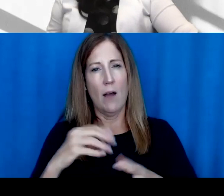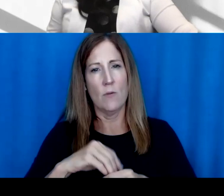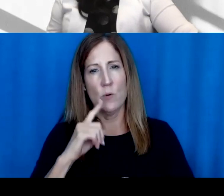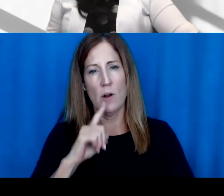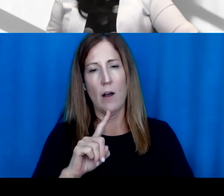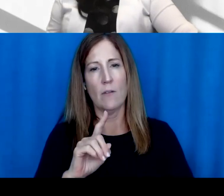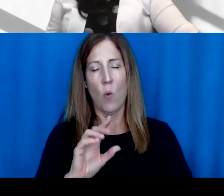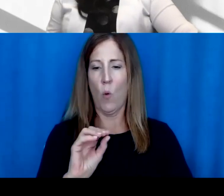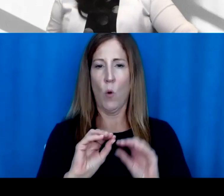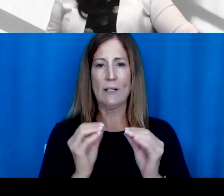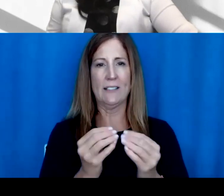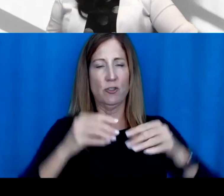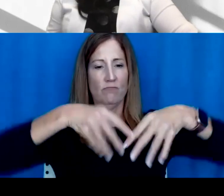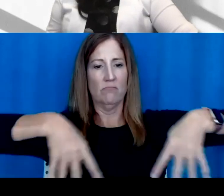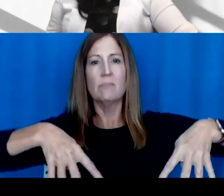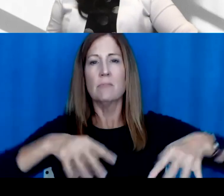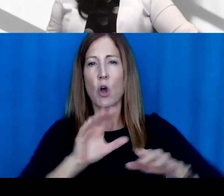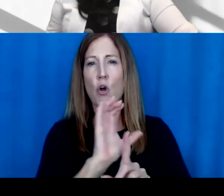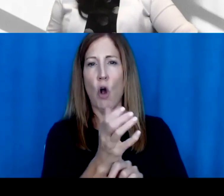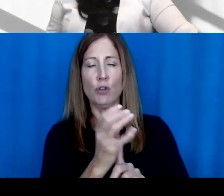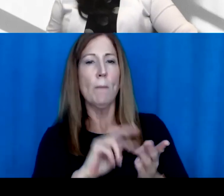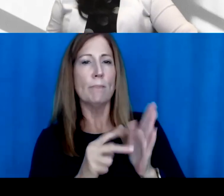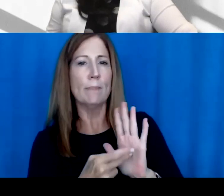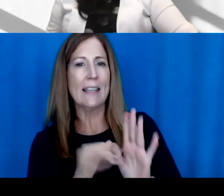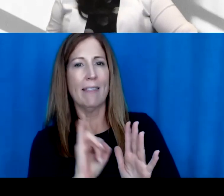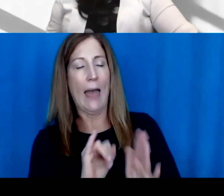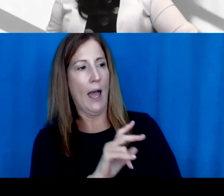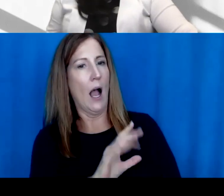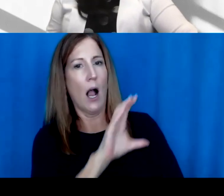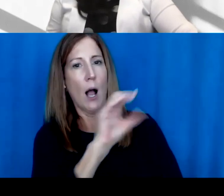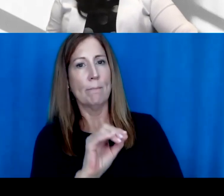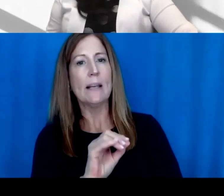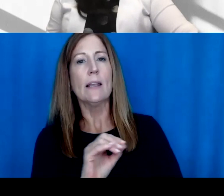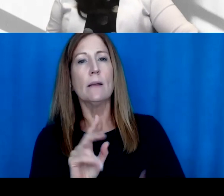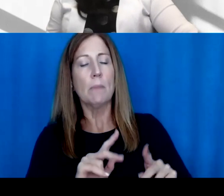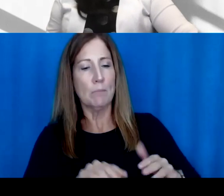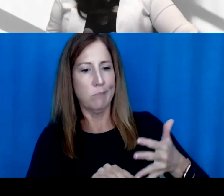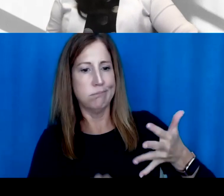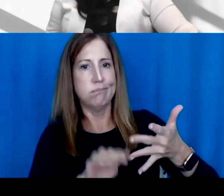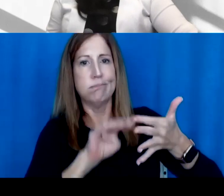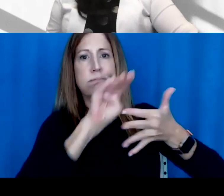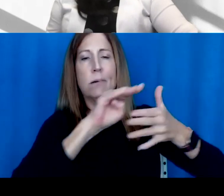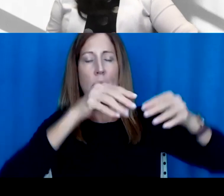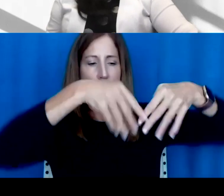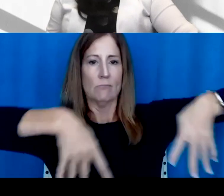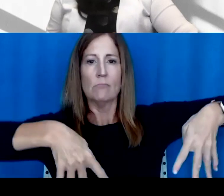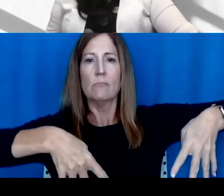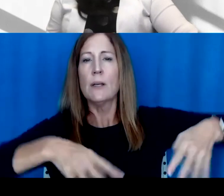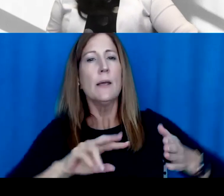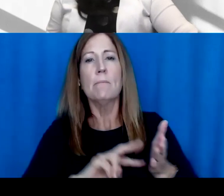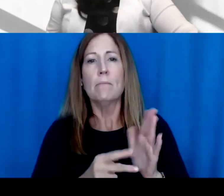culture includes working with company personnel at all levels. There is no reason for people to stop